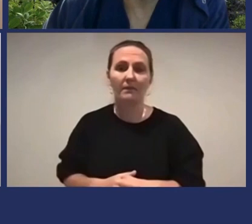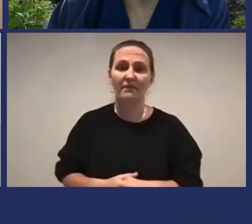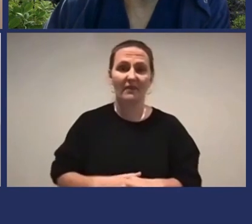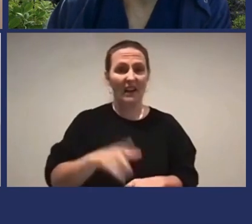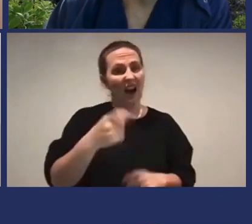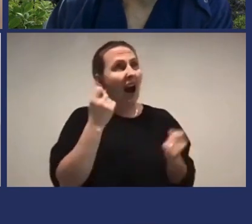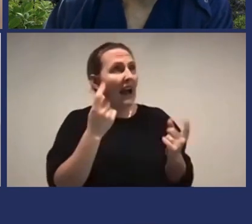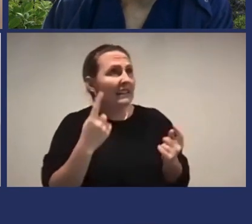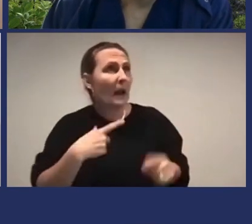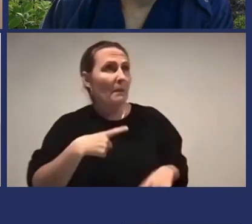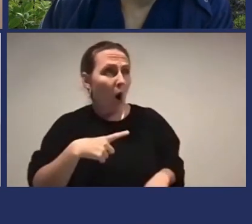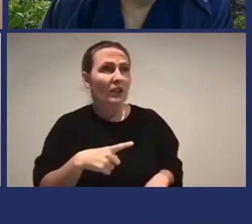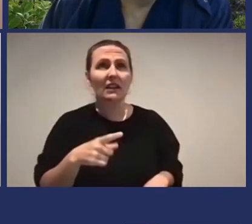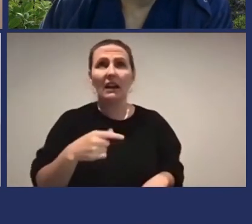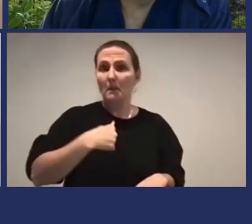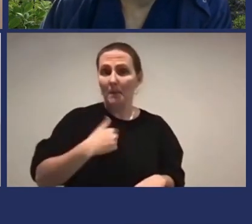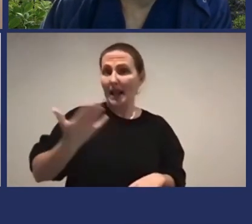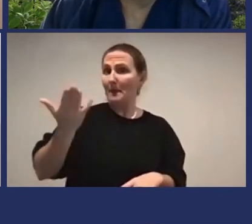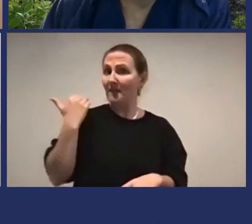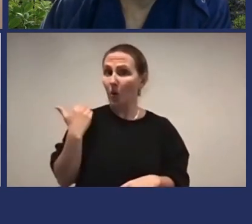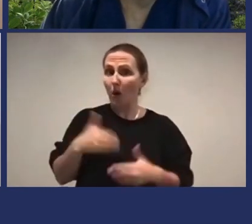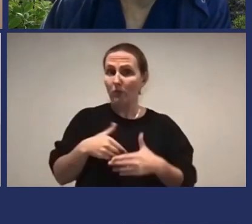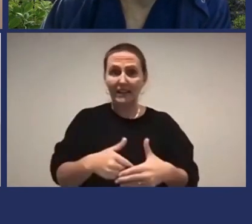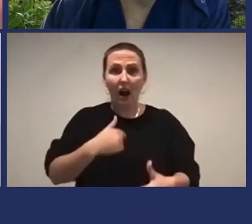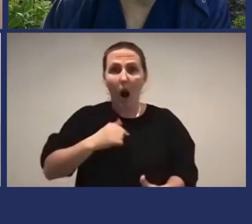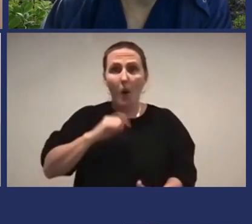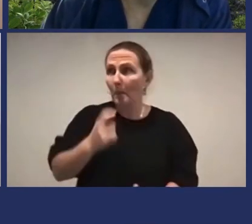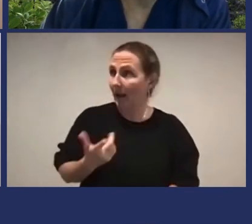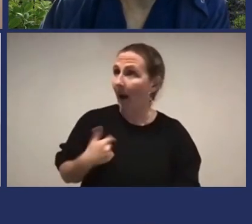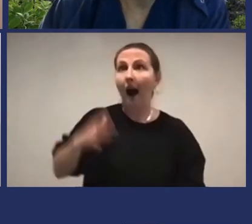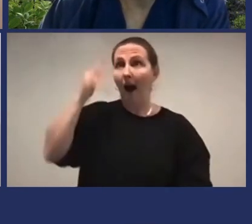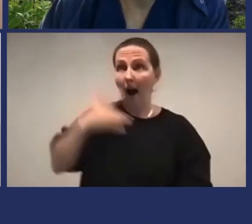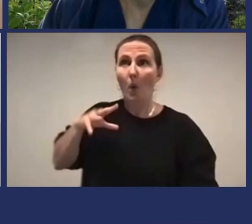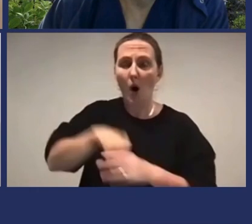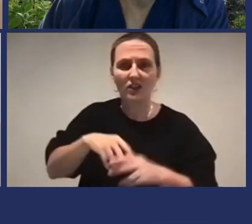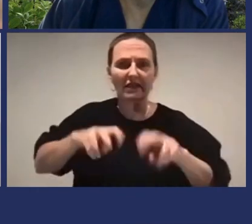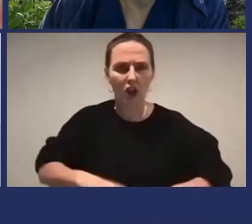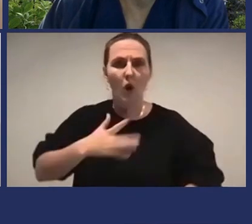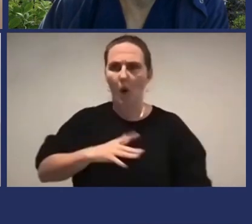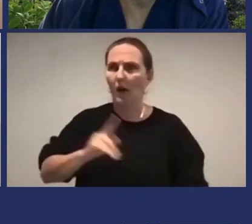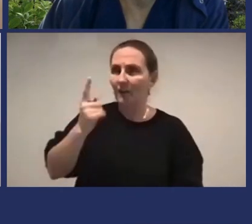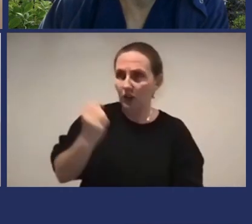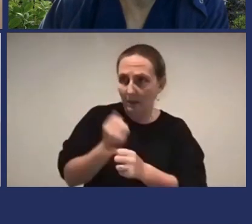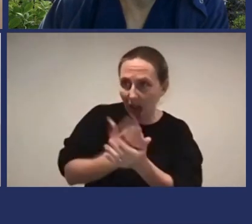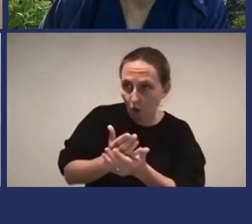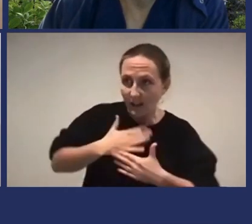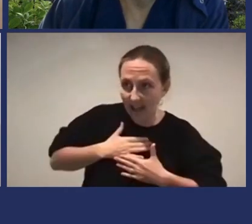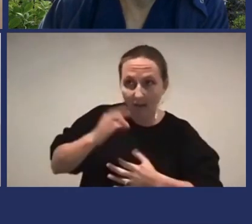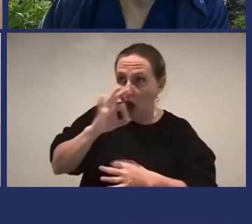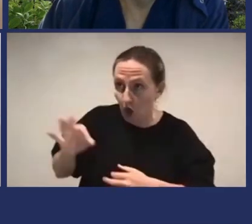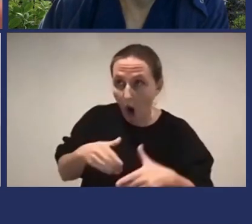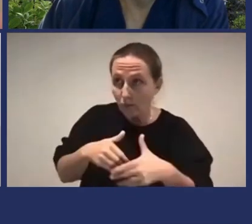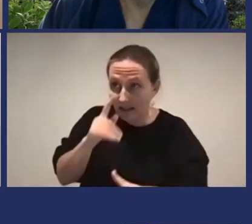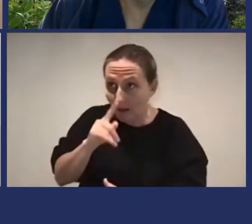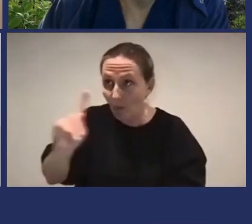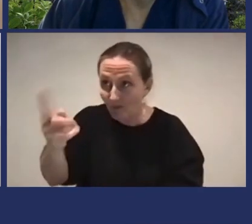hey, test a thing on me, go for it. Exactly. So you want to see first that it's safe in non-pregnant adults before you launch into a pregnancy